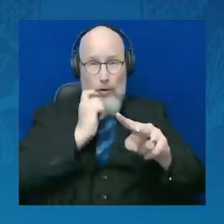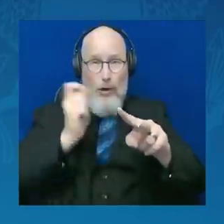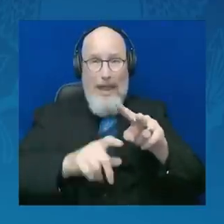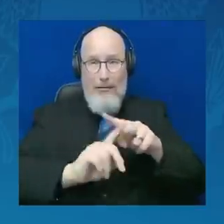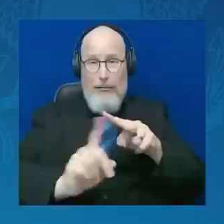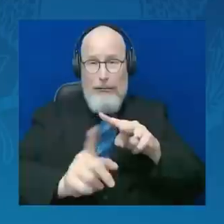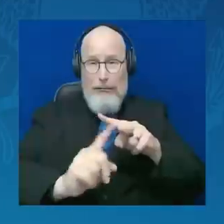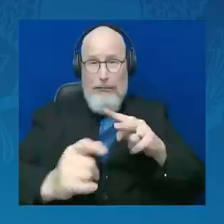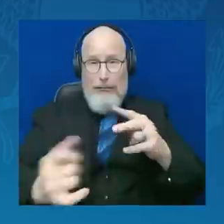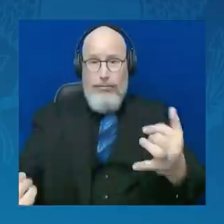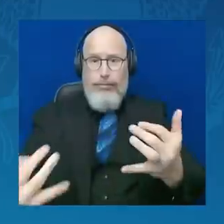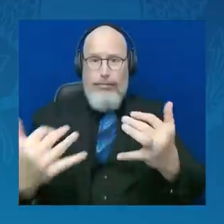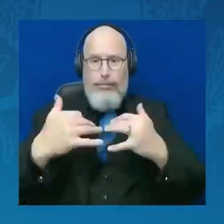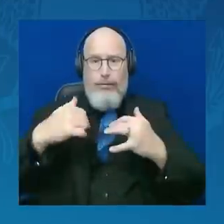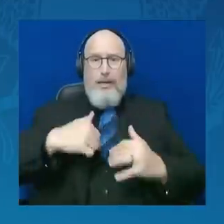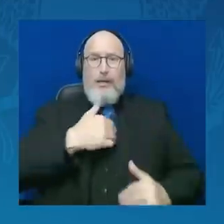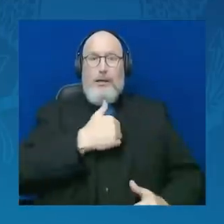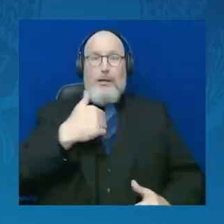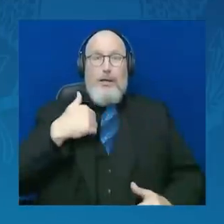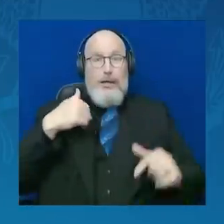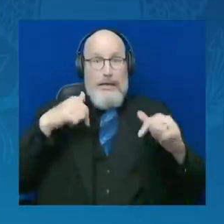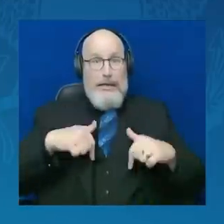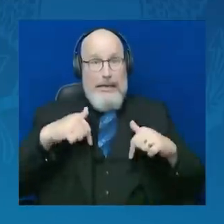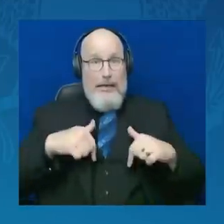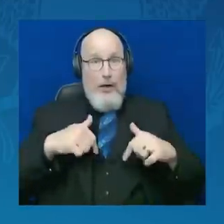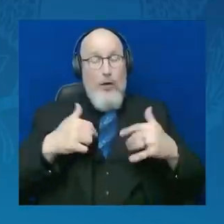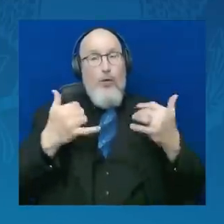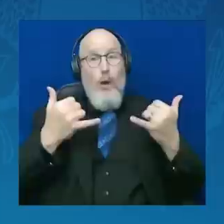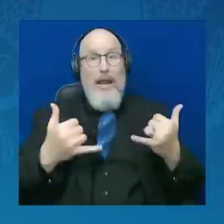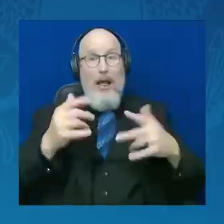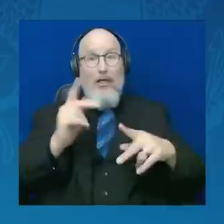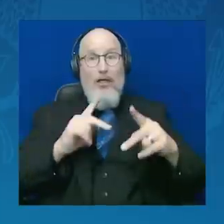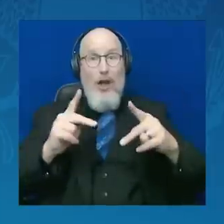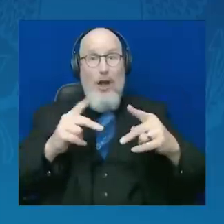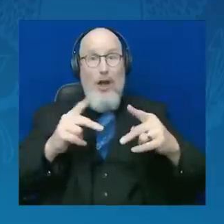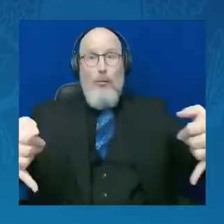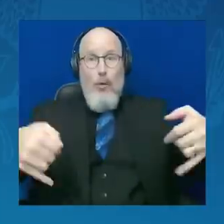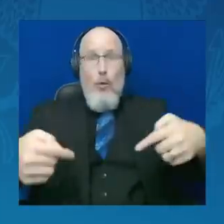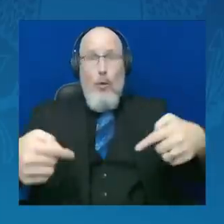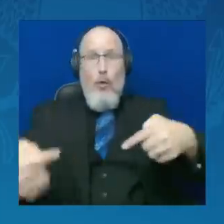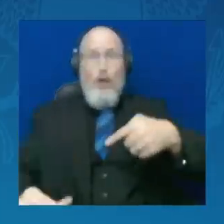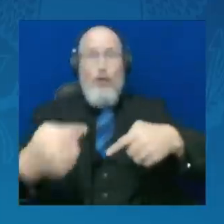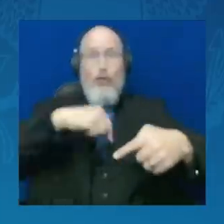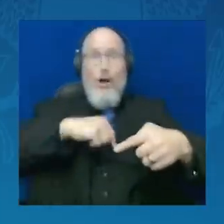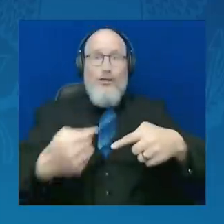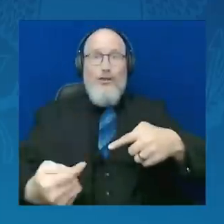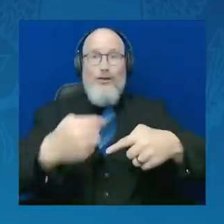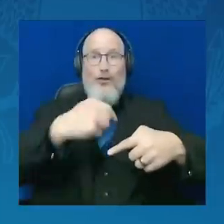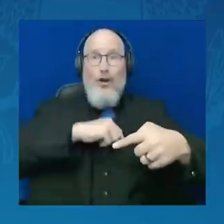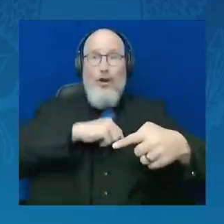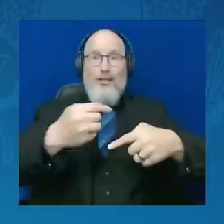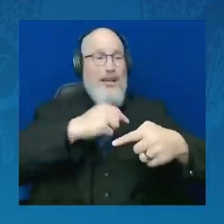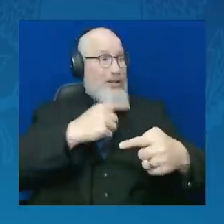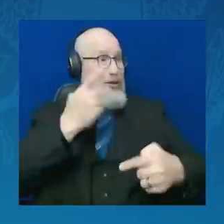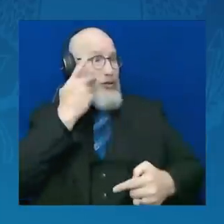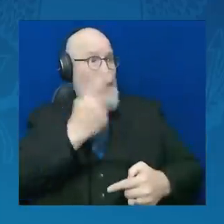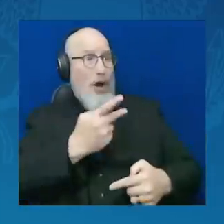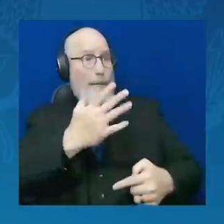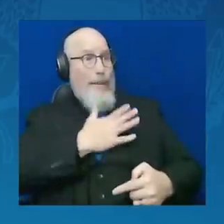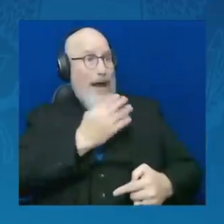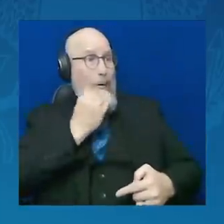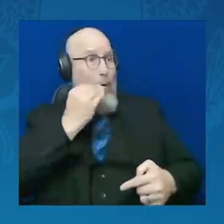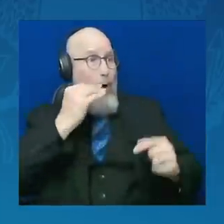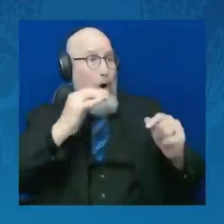right now, as we speak, there are people crossing our border who witnessed their houses destroyed, who saw their neighbors being killed, who